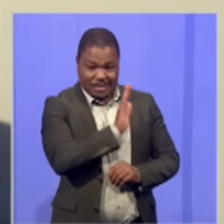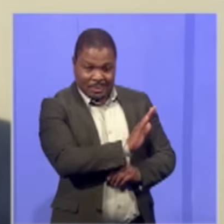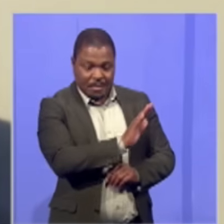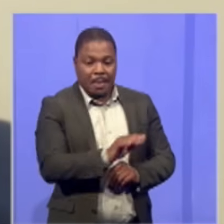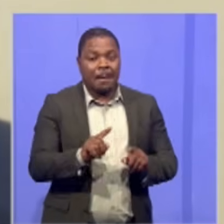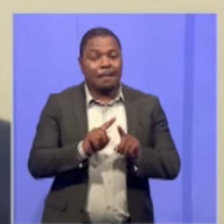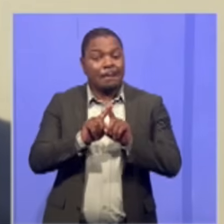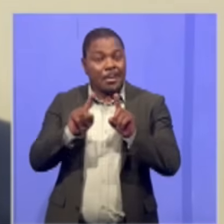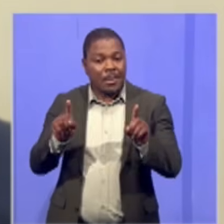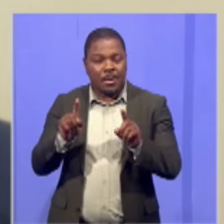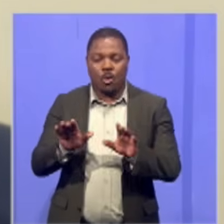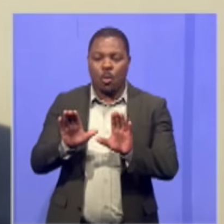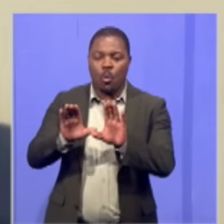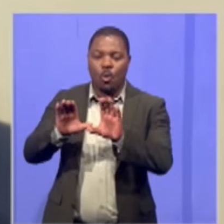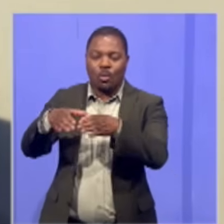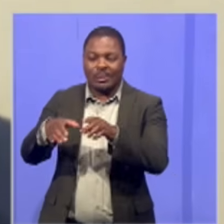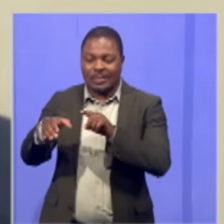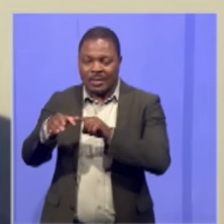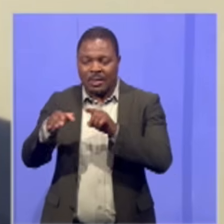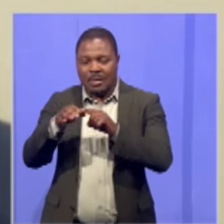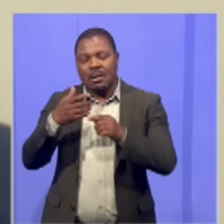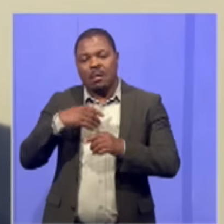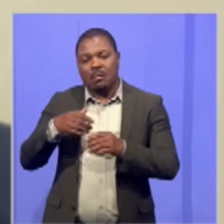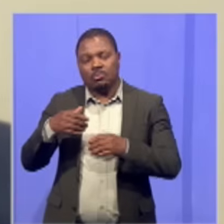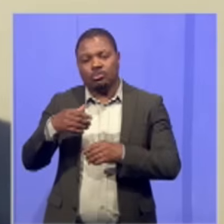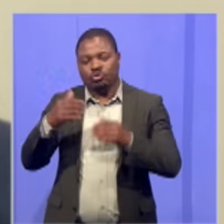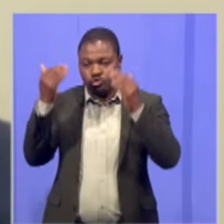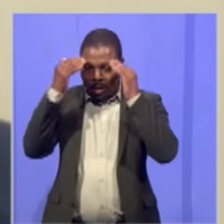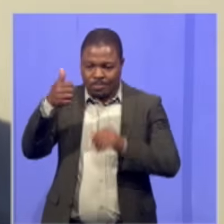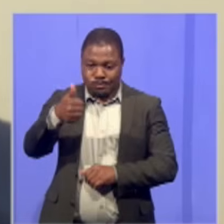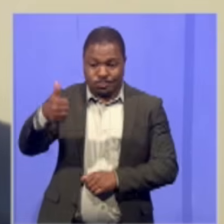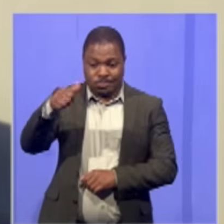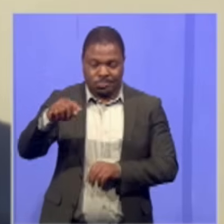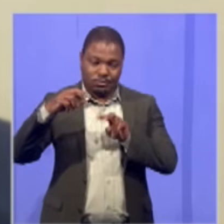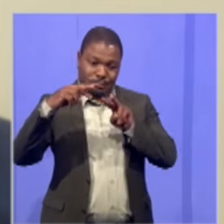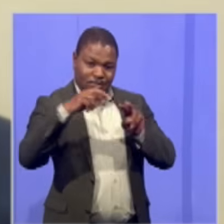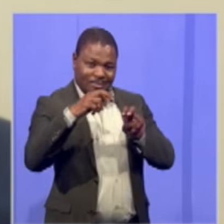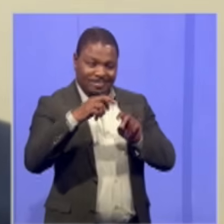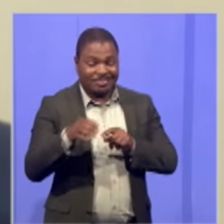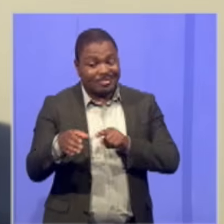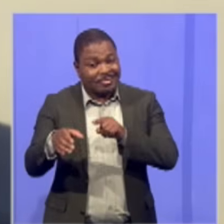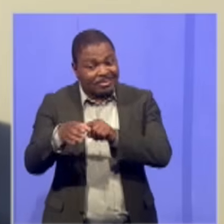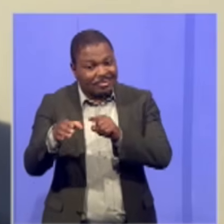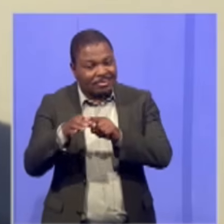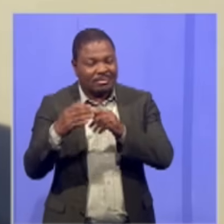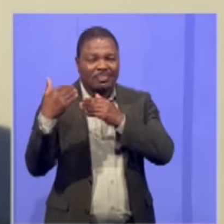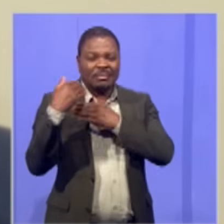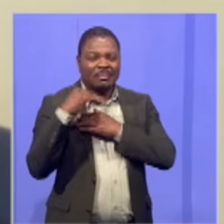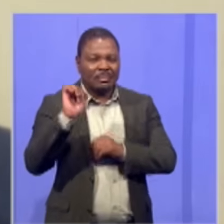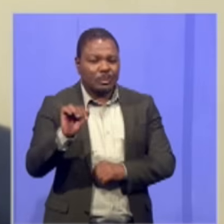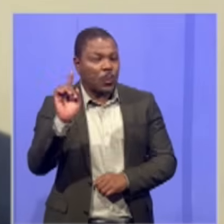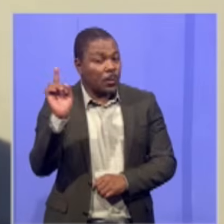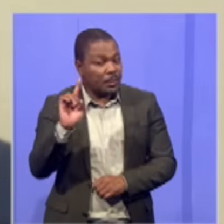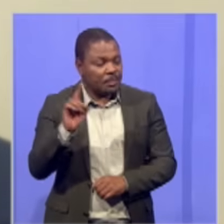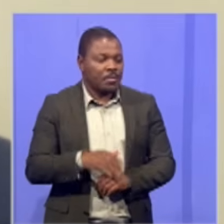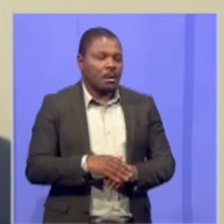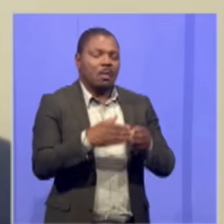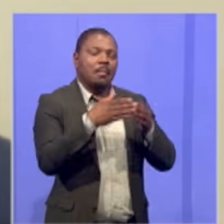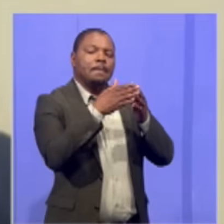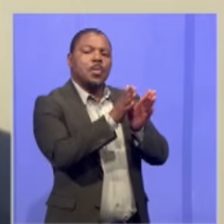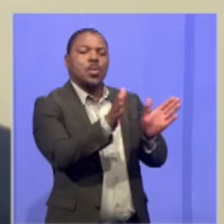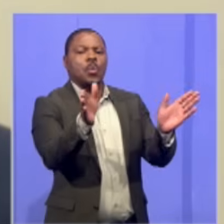sheba commission ena ya diphuputso yona re bona e le hore thumo ya yona ke thumo e leng hore e